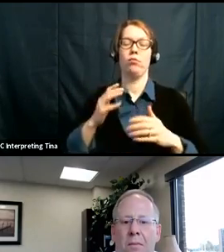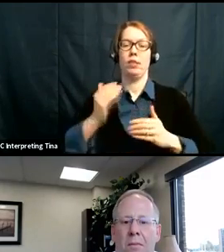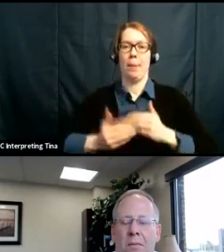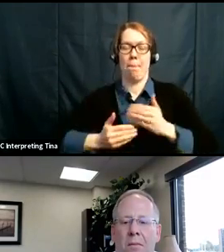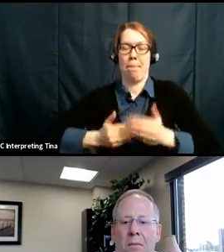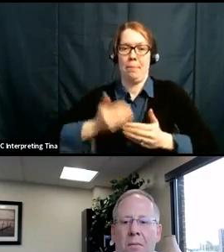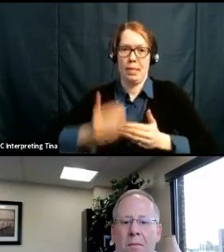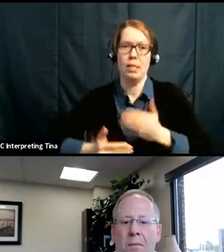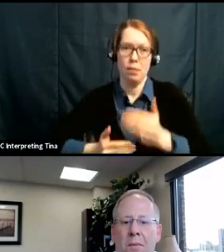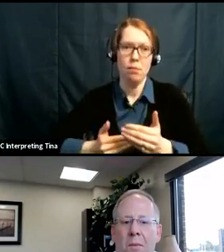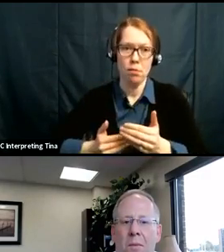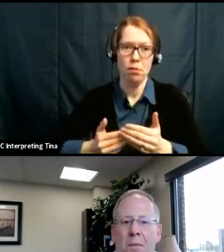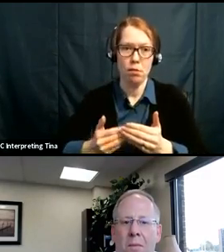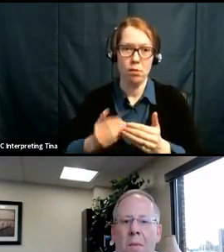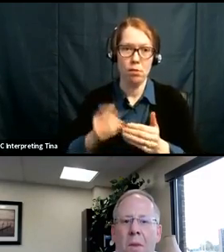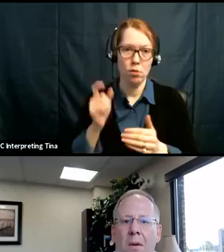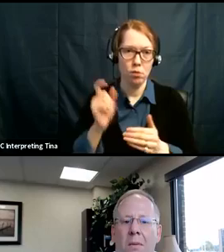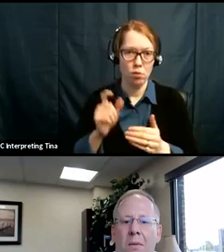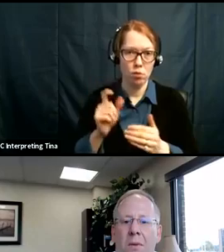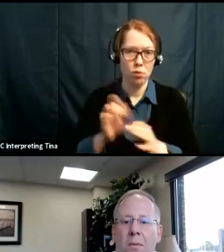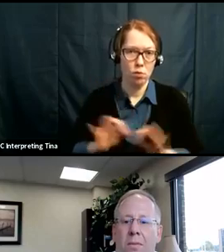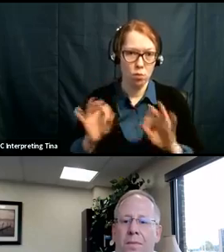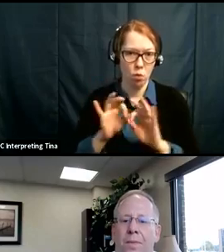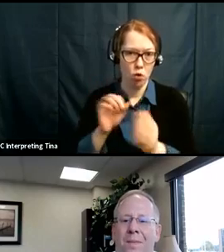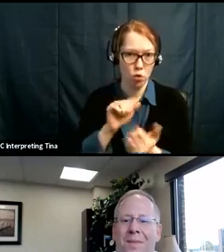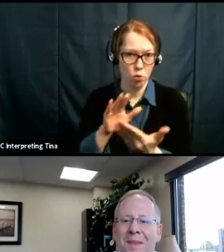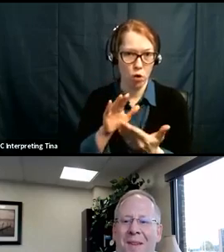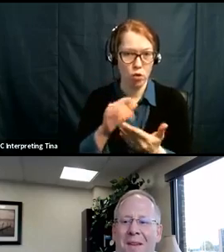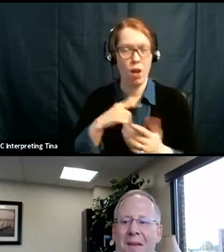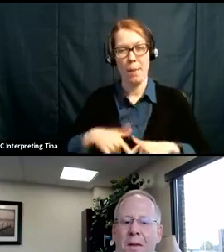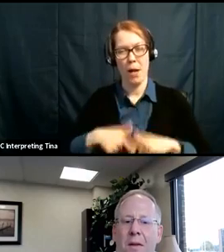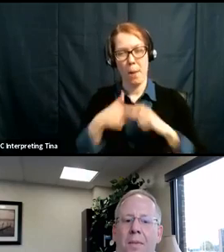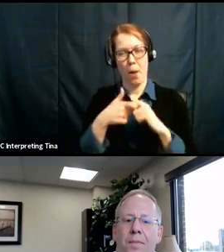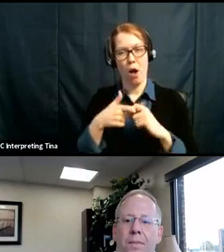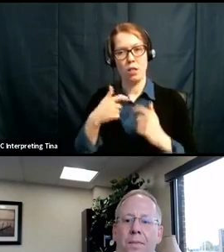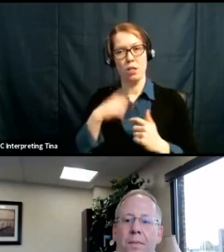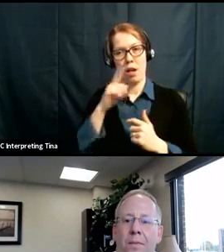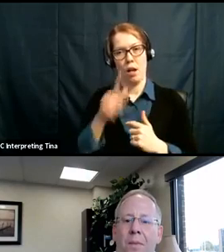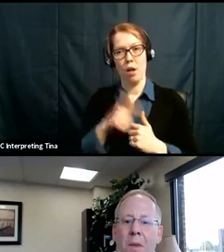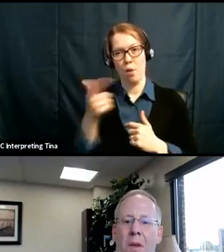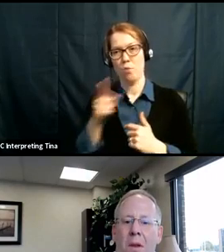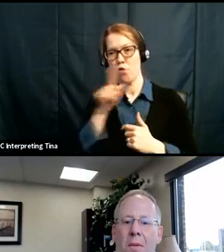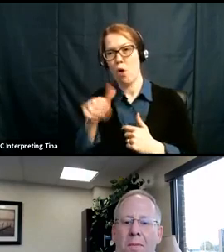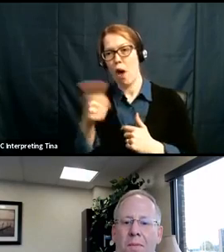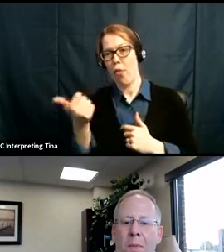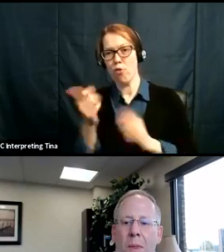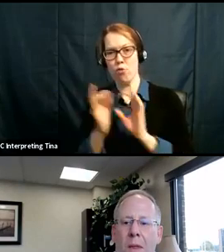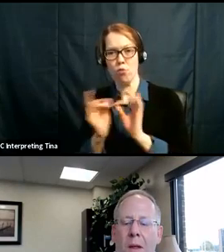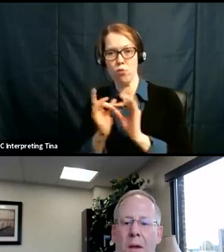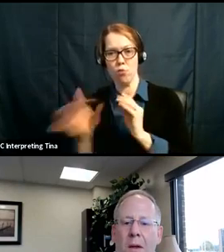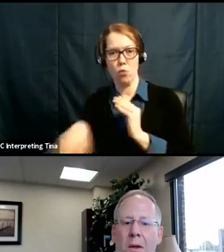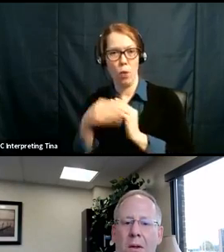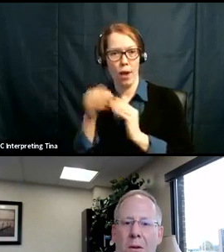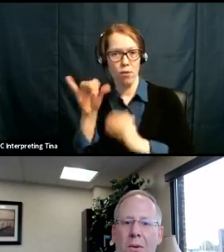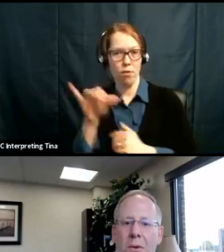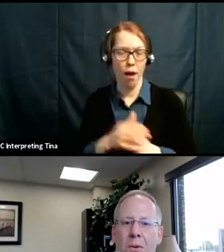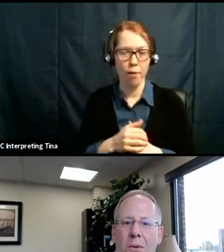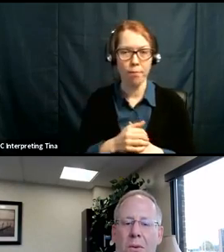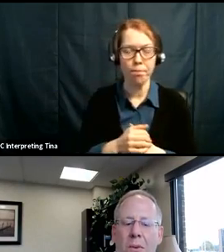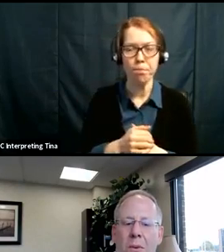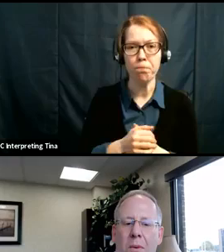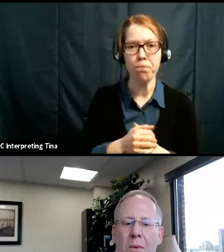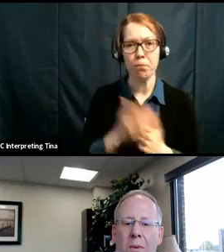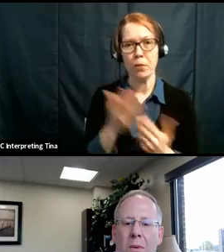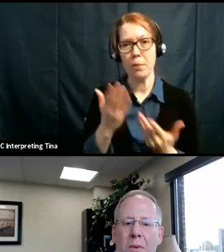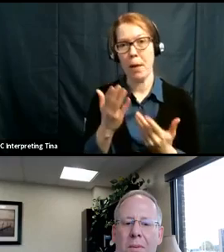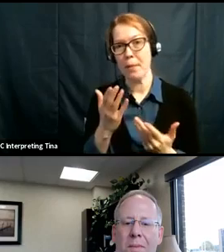as would be done historically. So I'll pause there because sure others have more information on that subject that